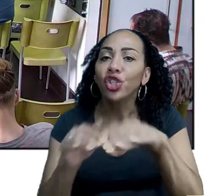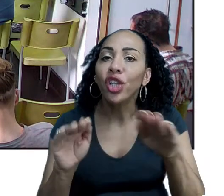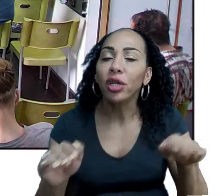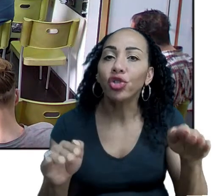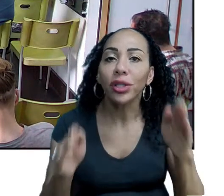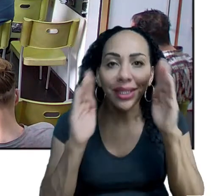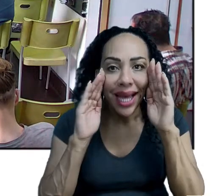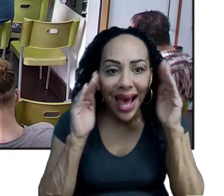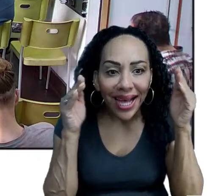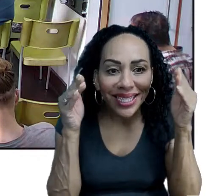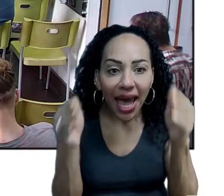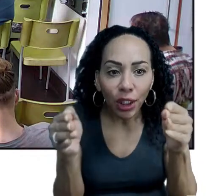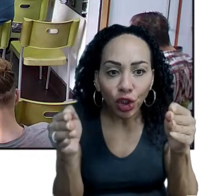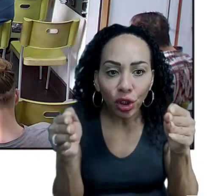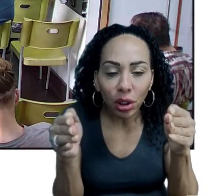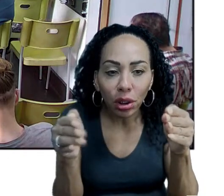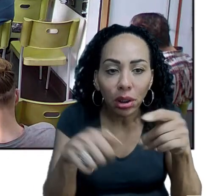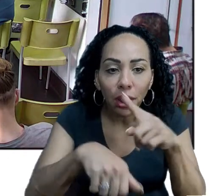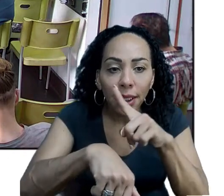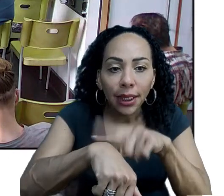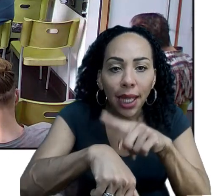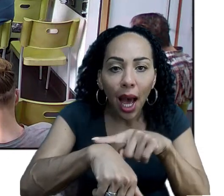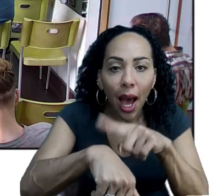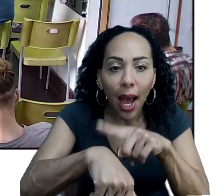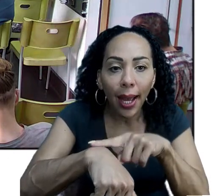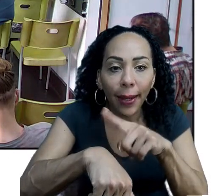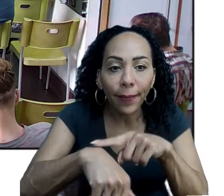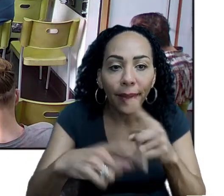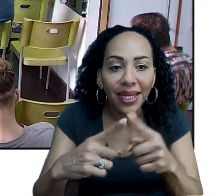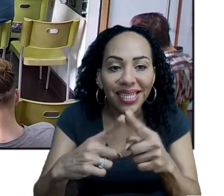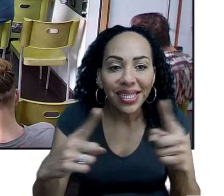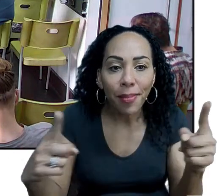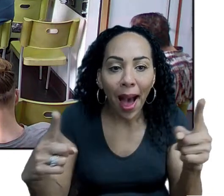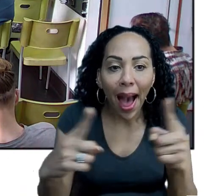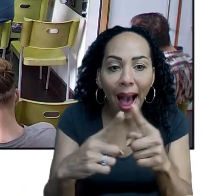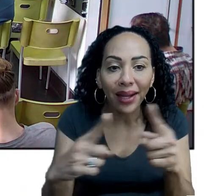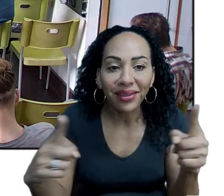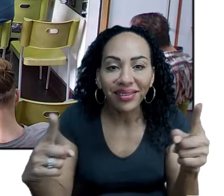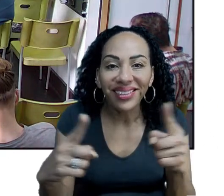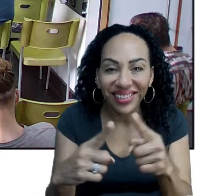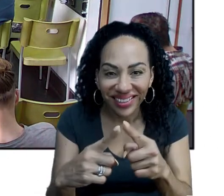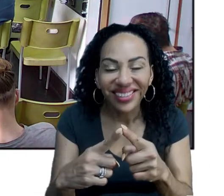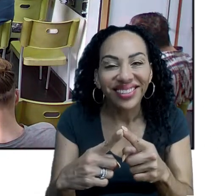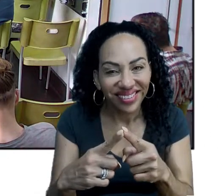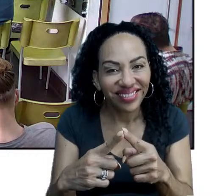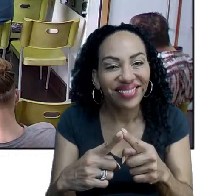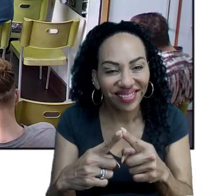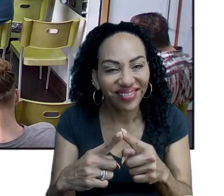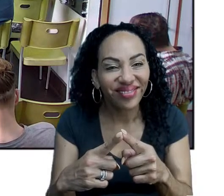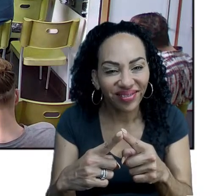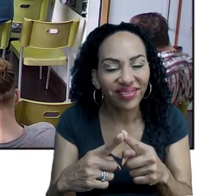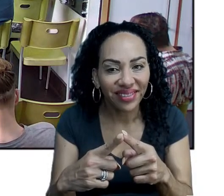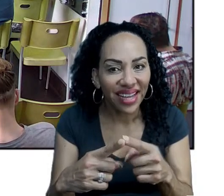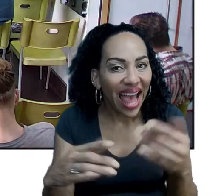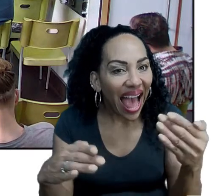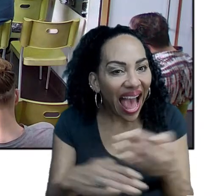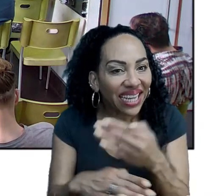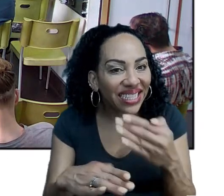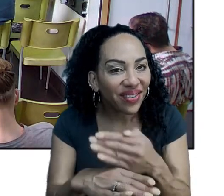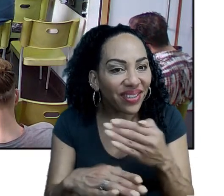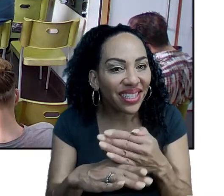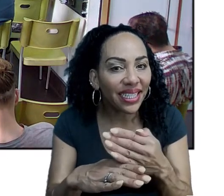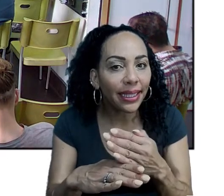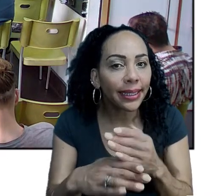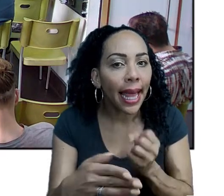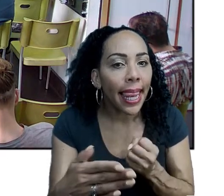Particularly, you know, I mean, like it's always been the case, attention span and kind of limiting activities to 20 minutes is what